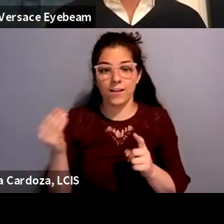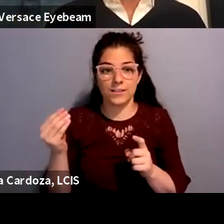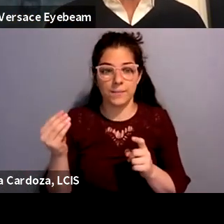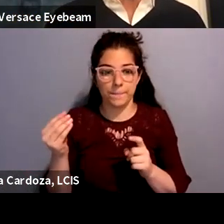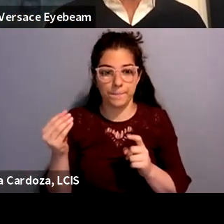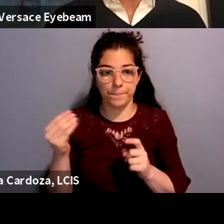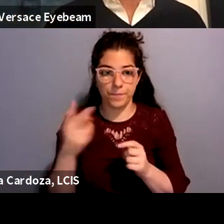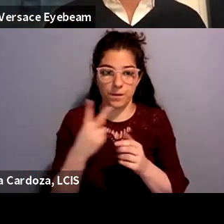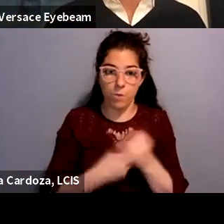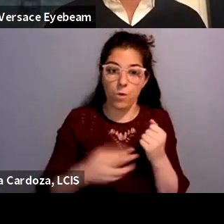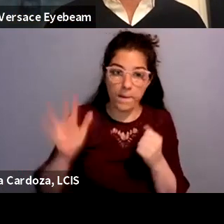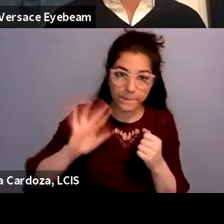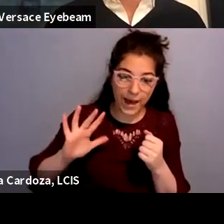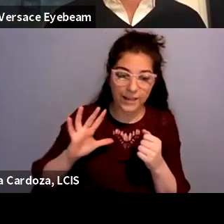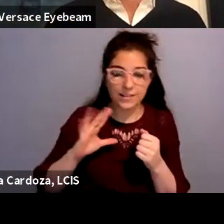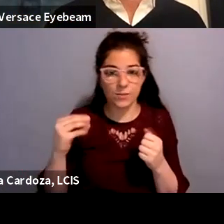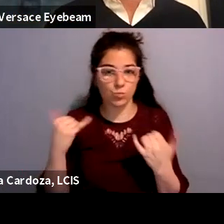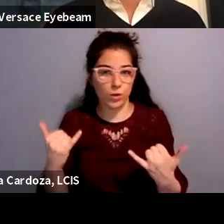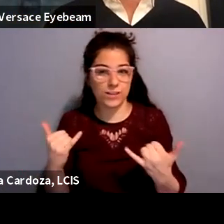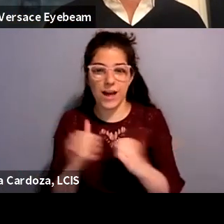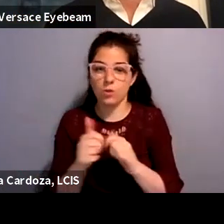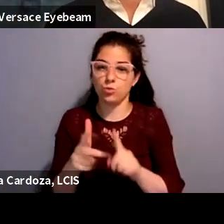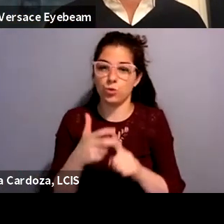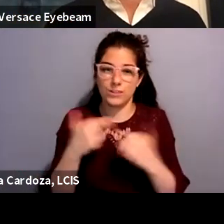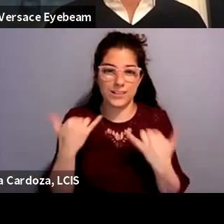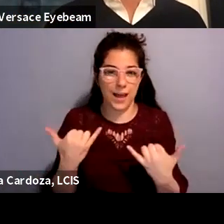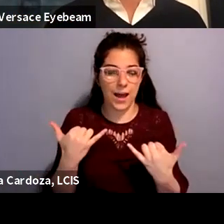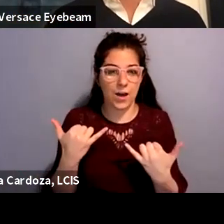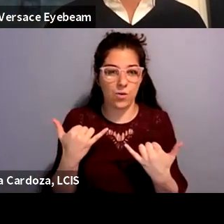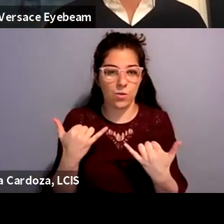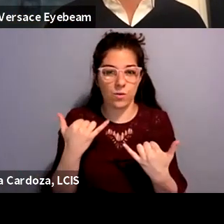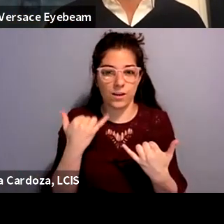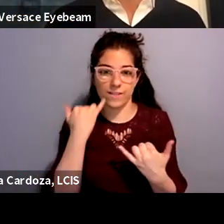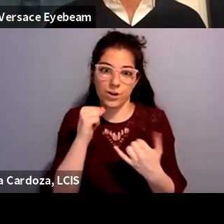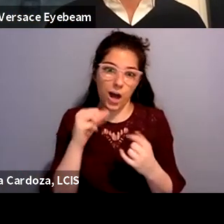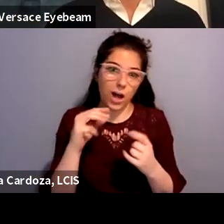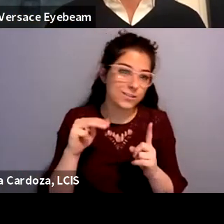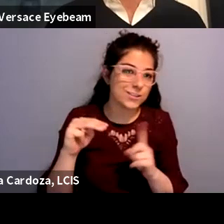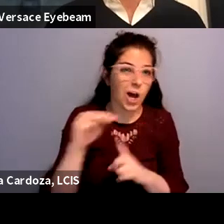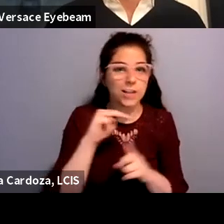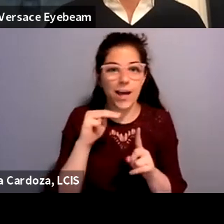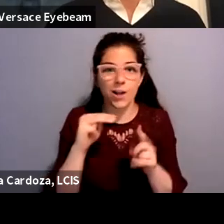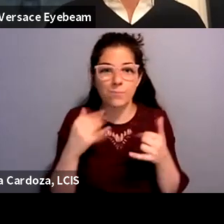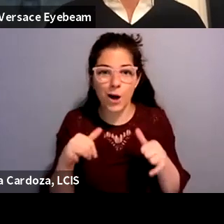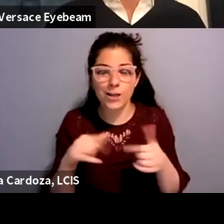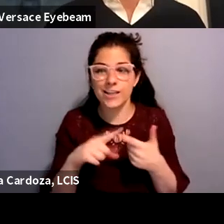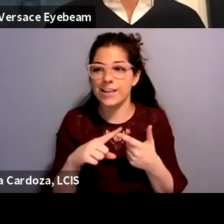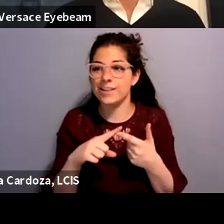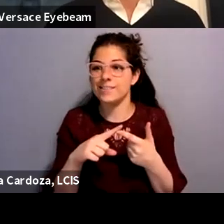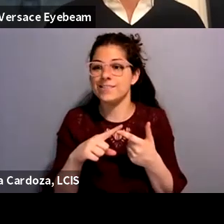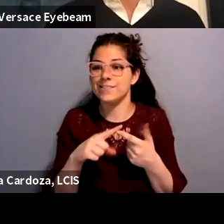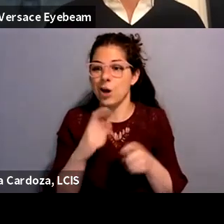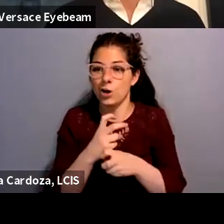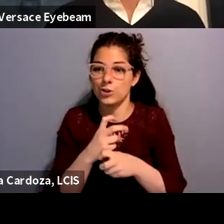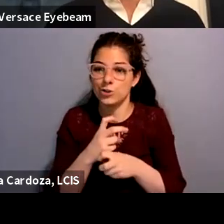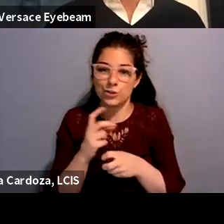and both past and how do you recruit now when you're not at cocktail parties, when it's hard to bring people to press the